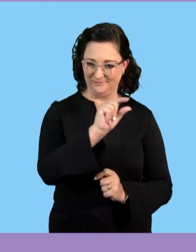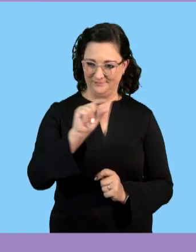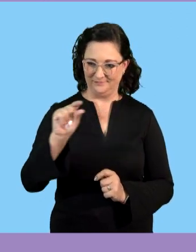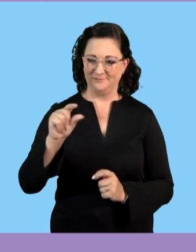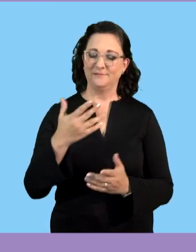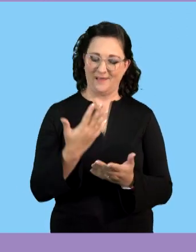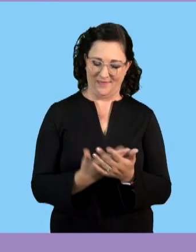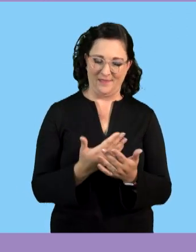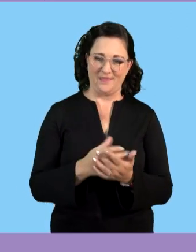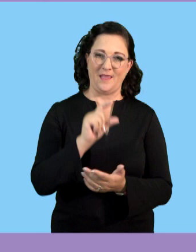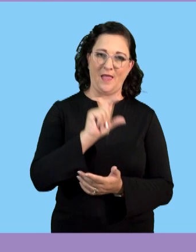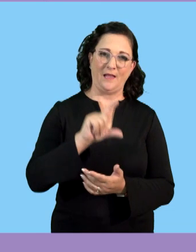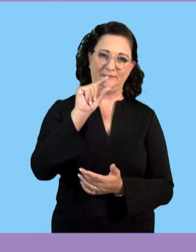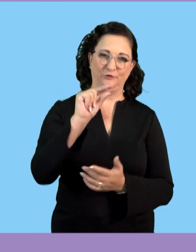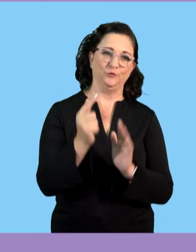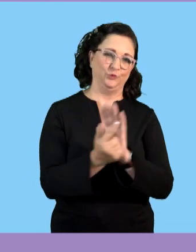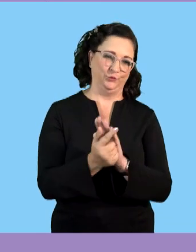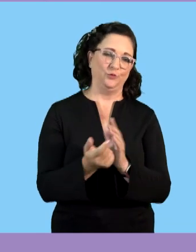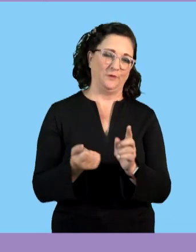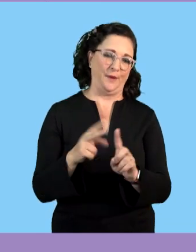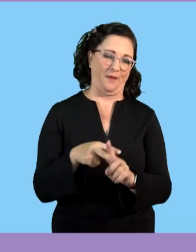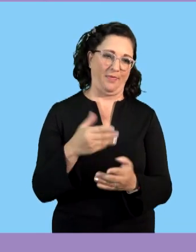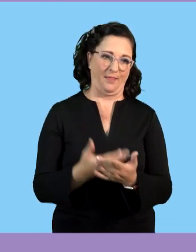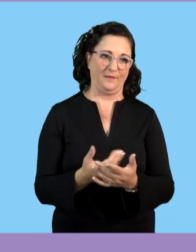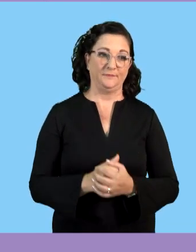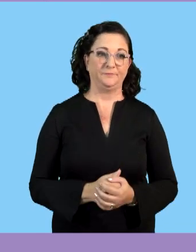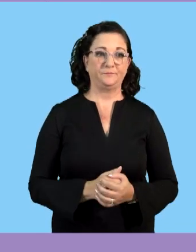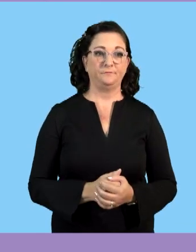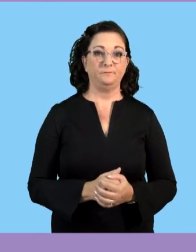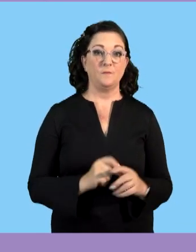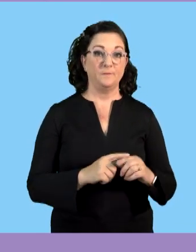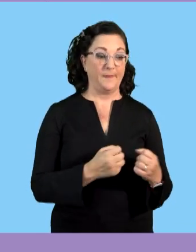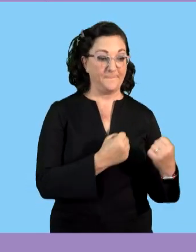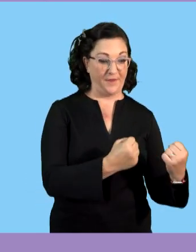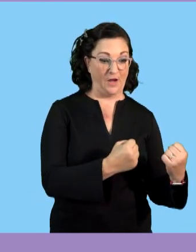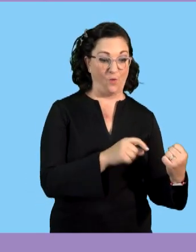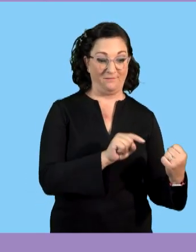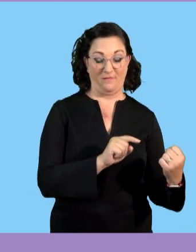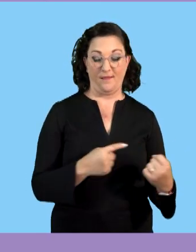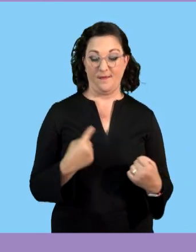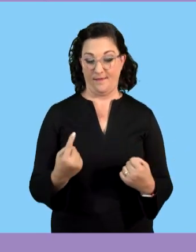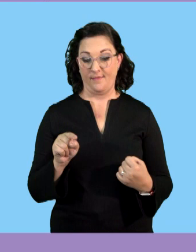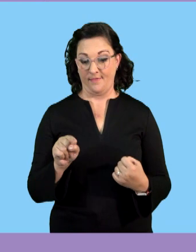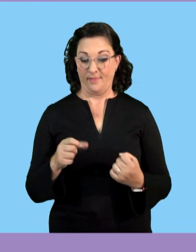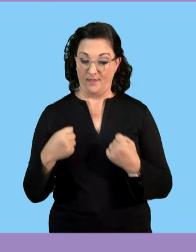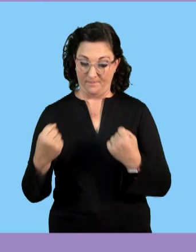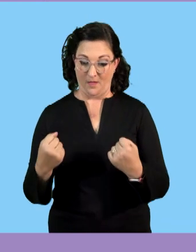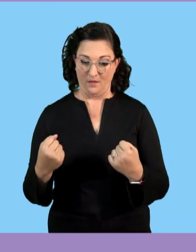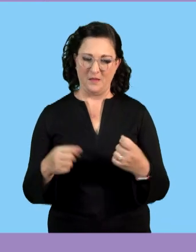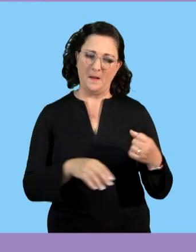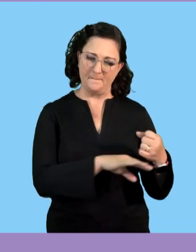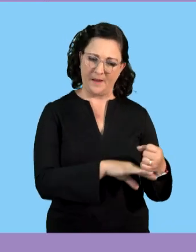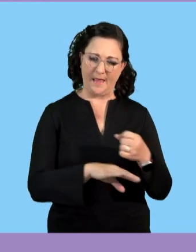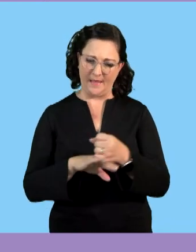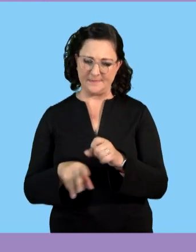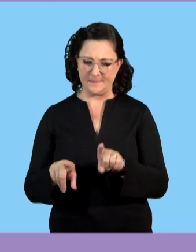apply those exponent laws. And lastly, when a power is equal to another power